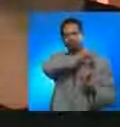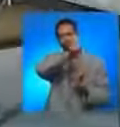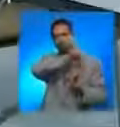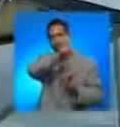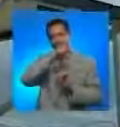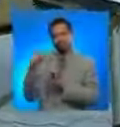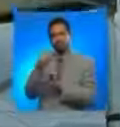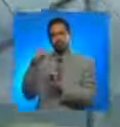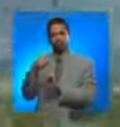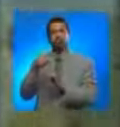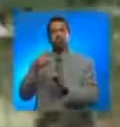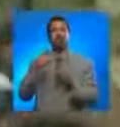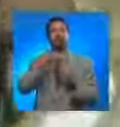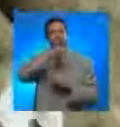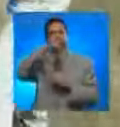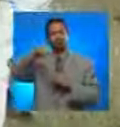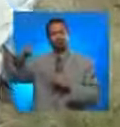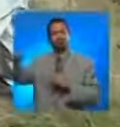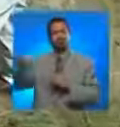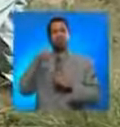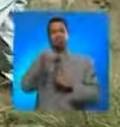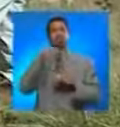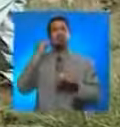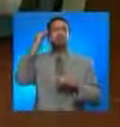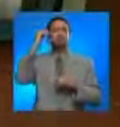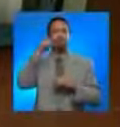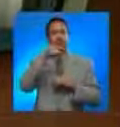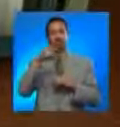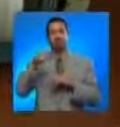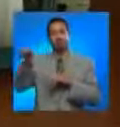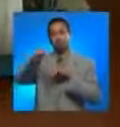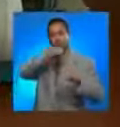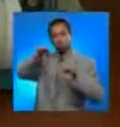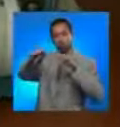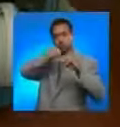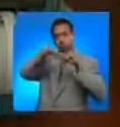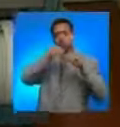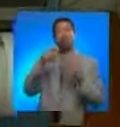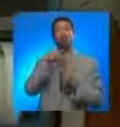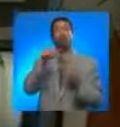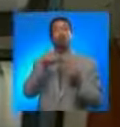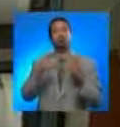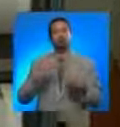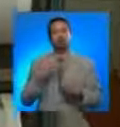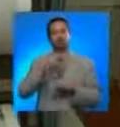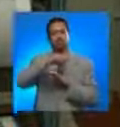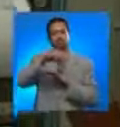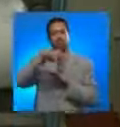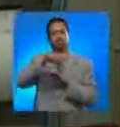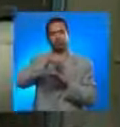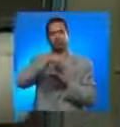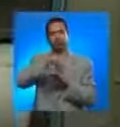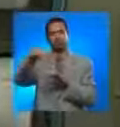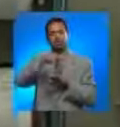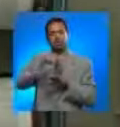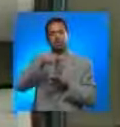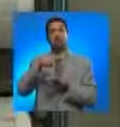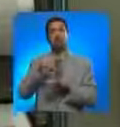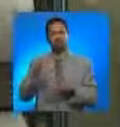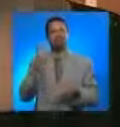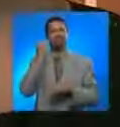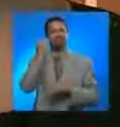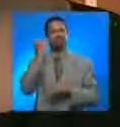or via repeaters to the Seismic Network office in Mayagüez. Once here, as we watch the data being recorded, we get